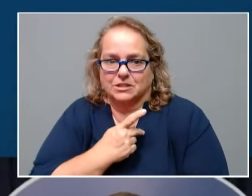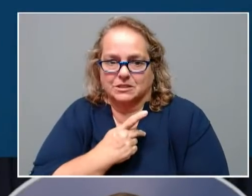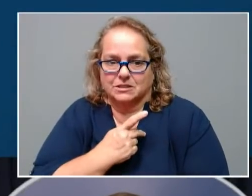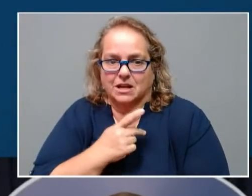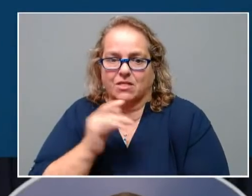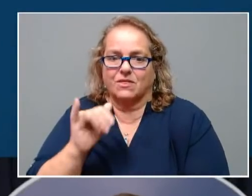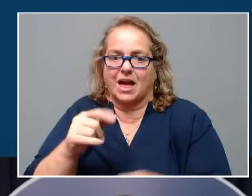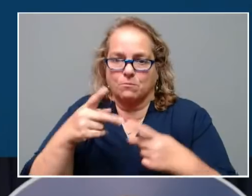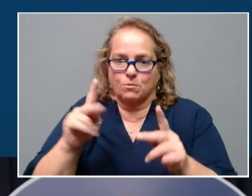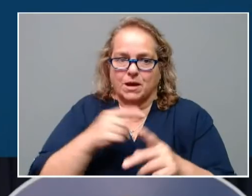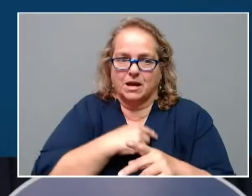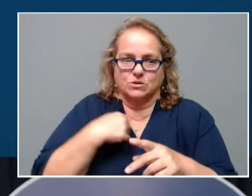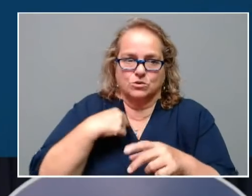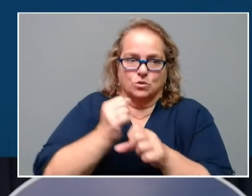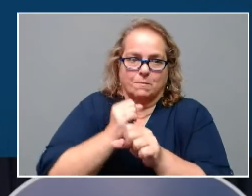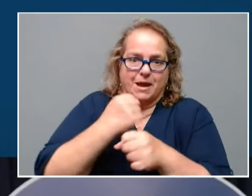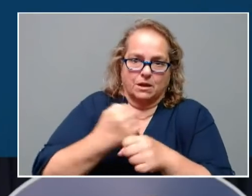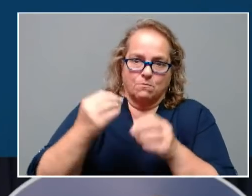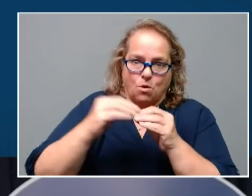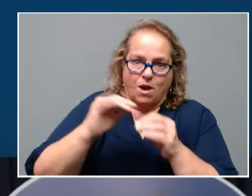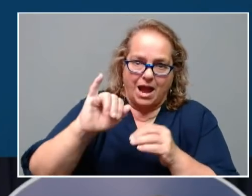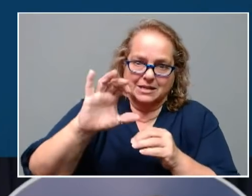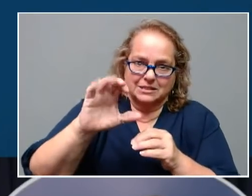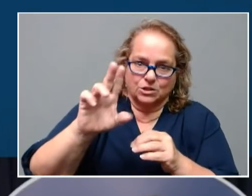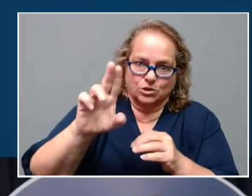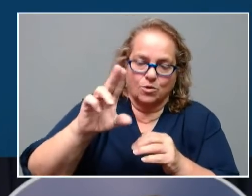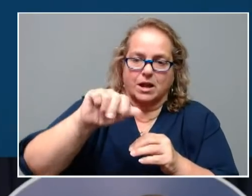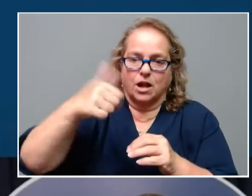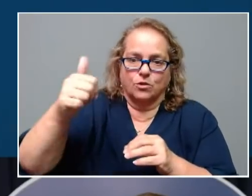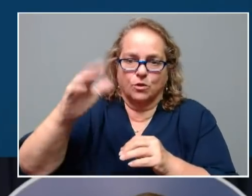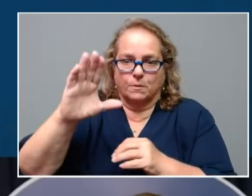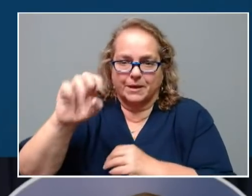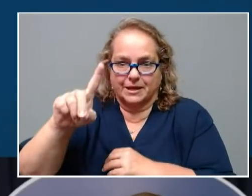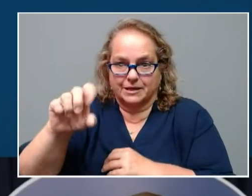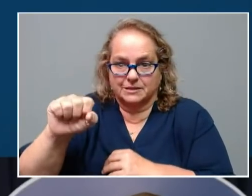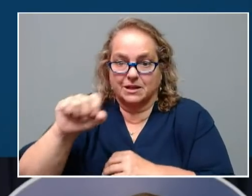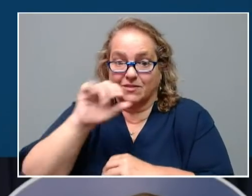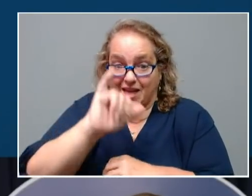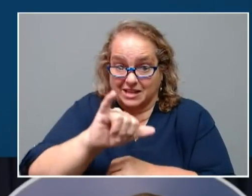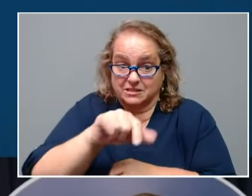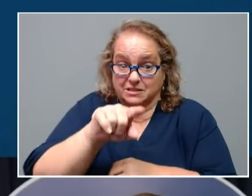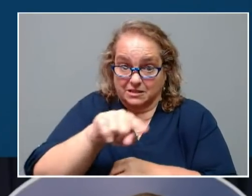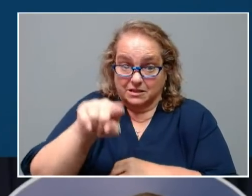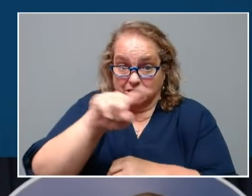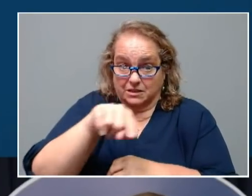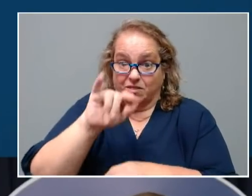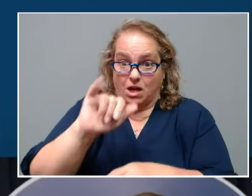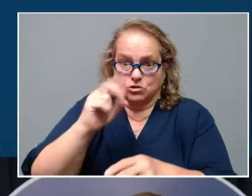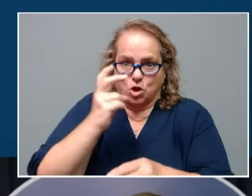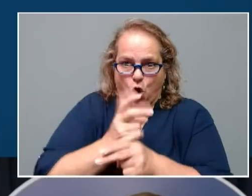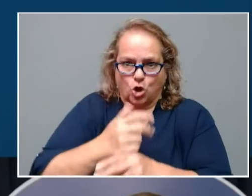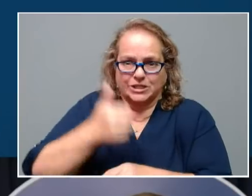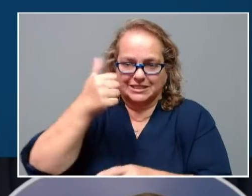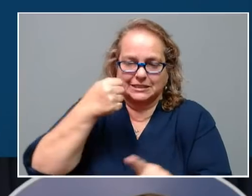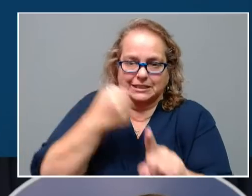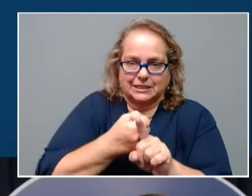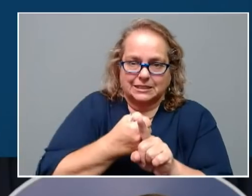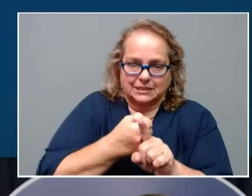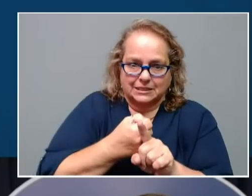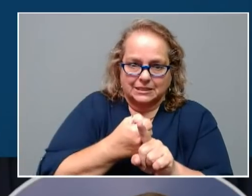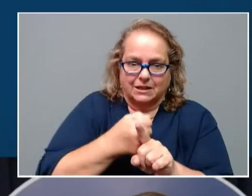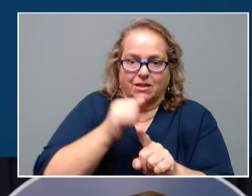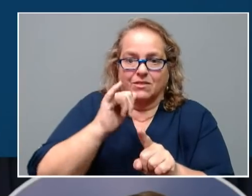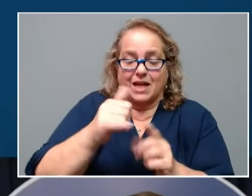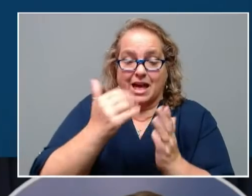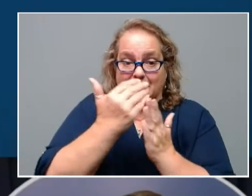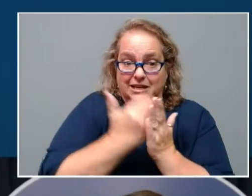to create more ICU and other beds. Again, these are the hardest hit ones. This list is likely to grow or